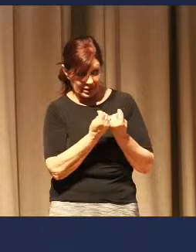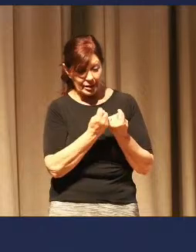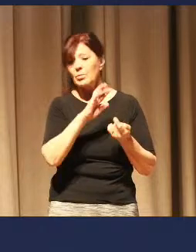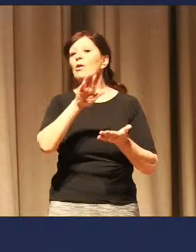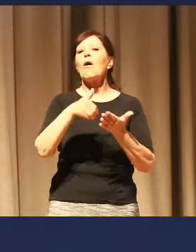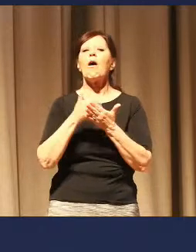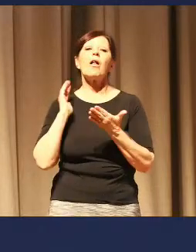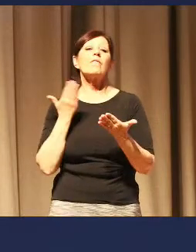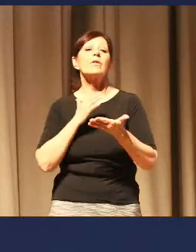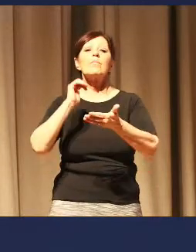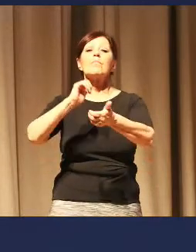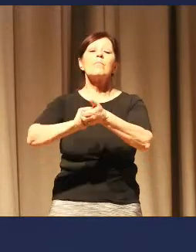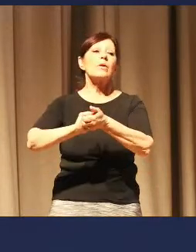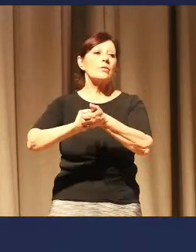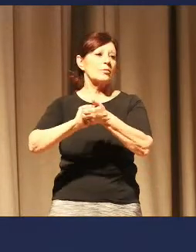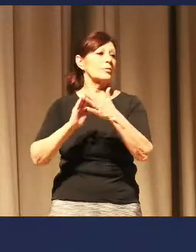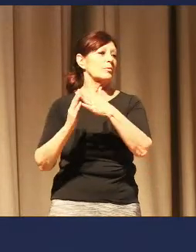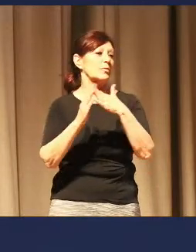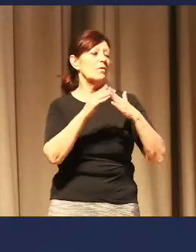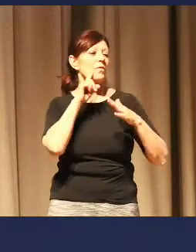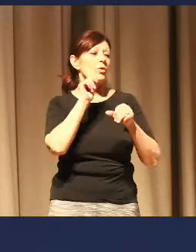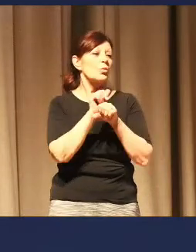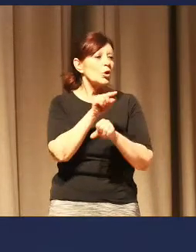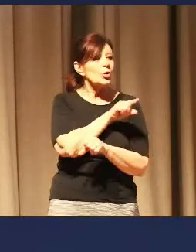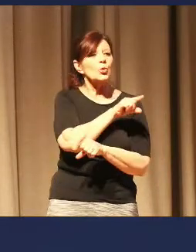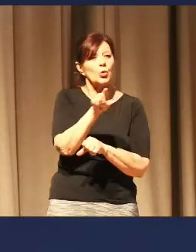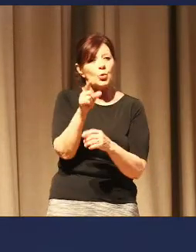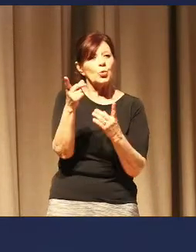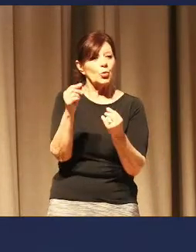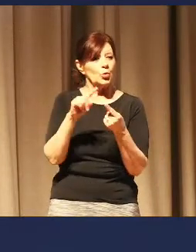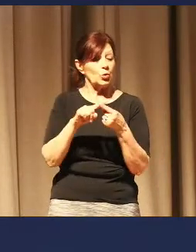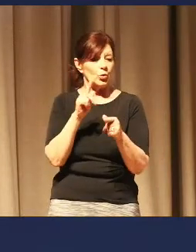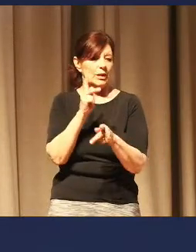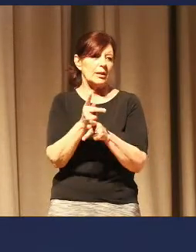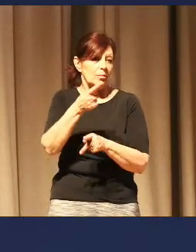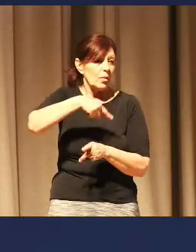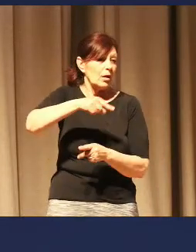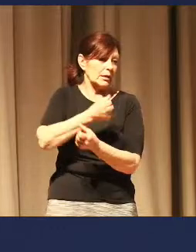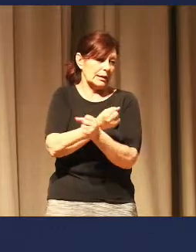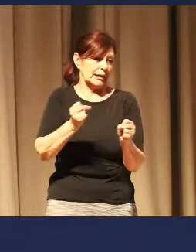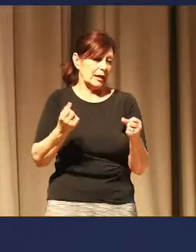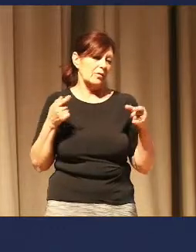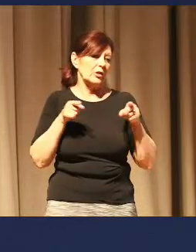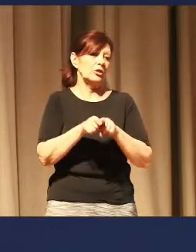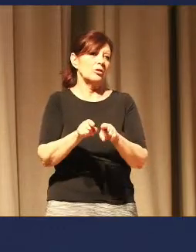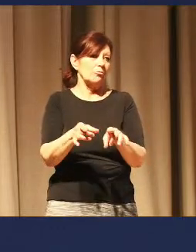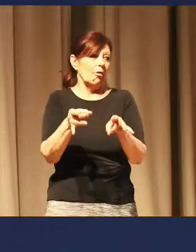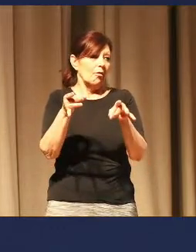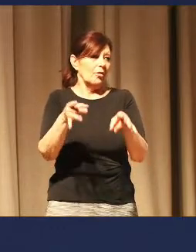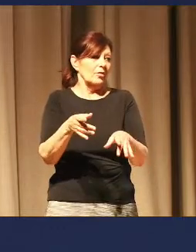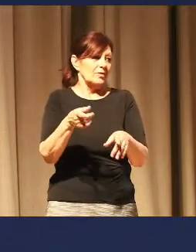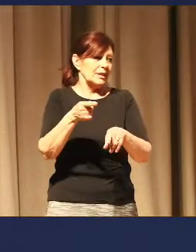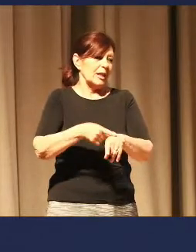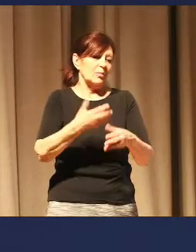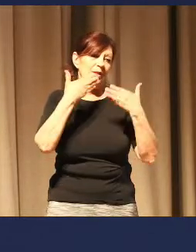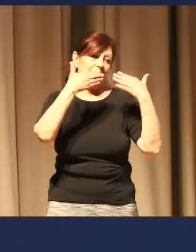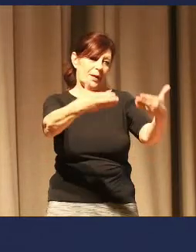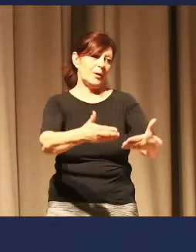of our partners in the community for the work that you do to keep us safe during difficult times. Thank you all.